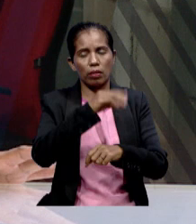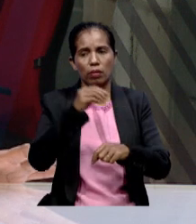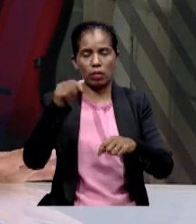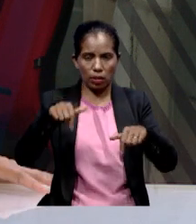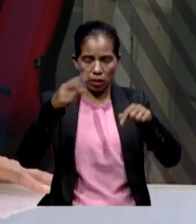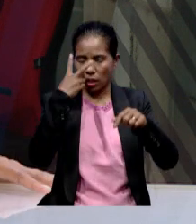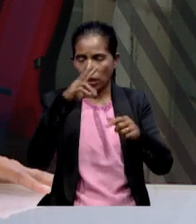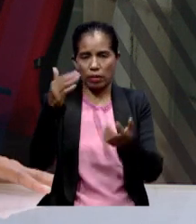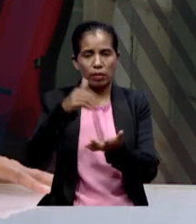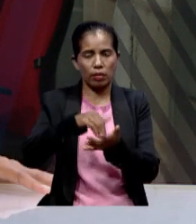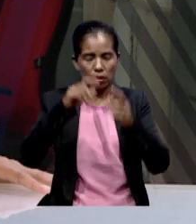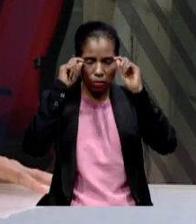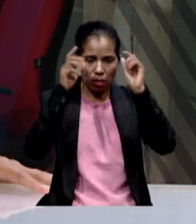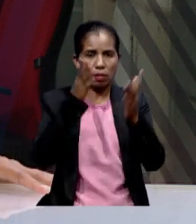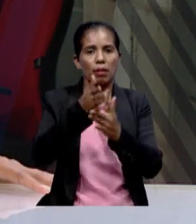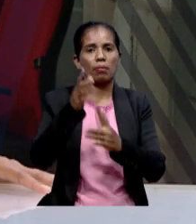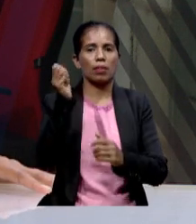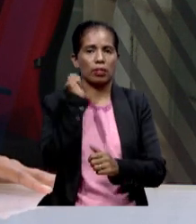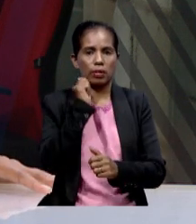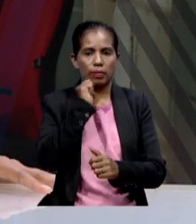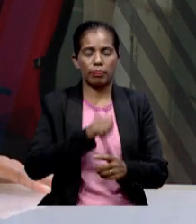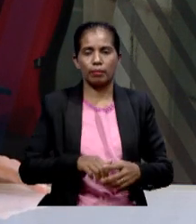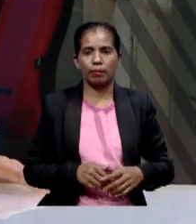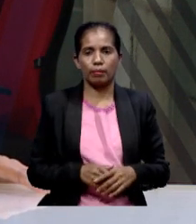Timor Leste nian ba ASEAN.